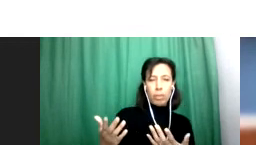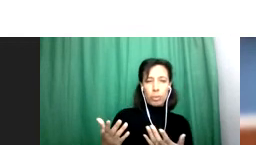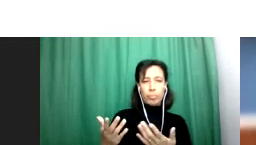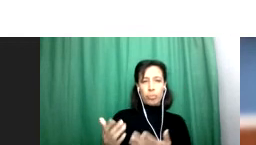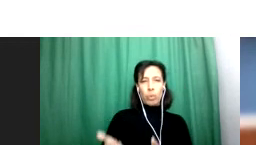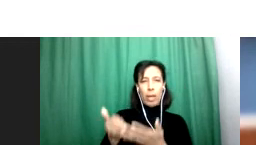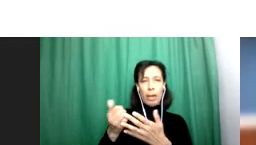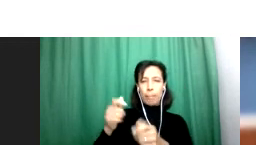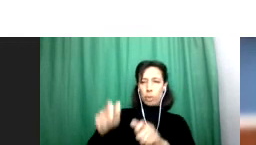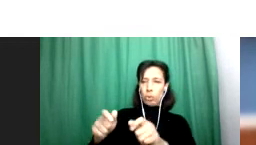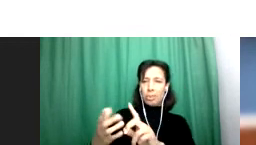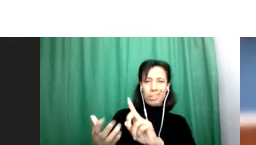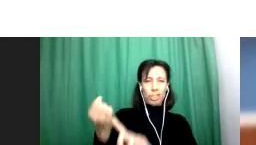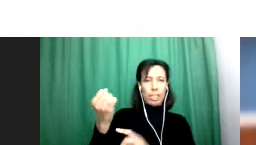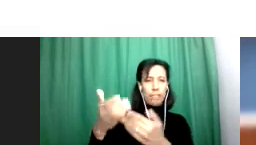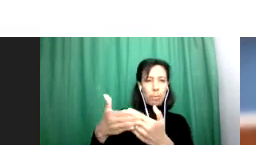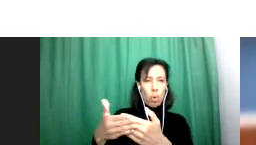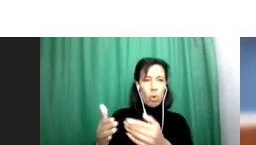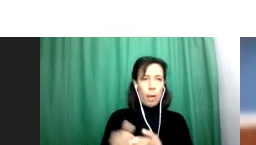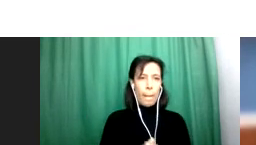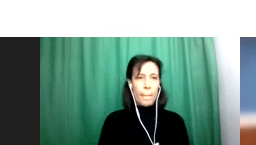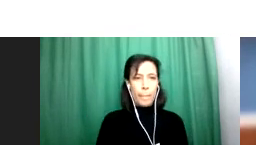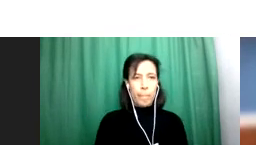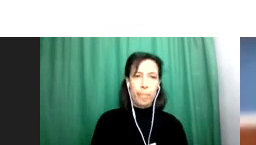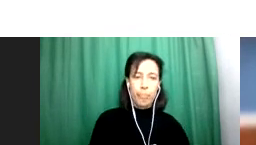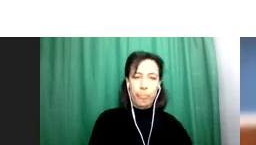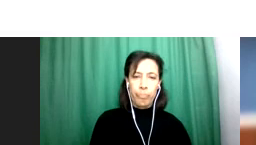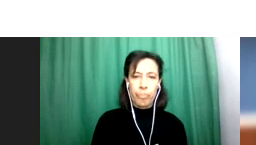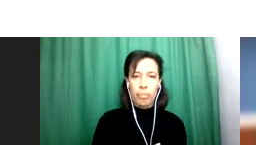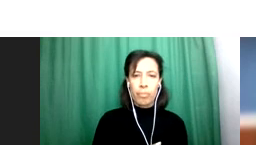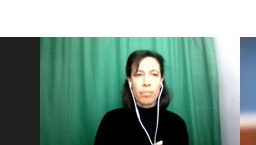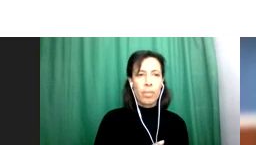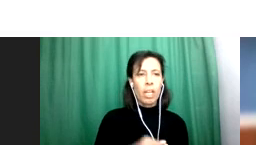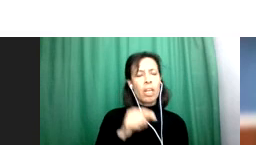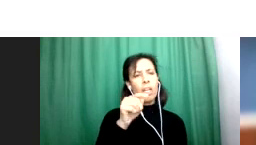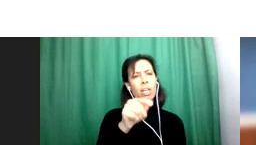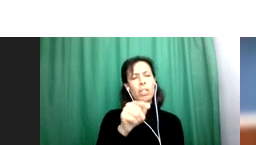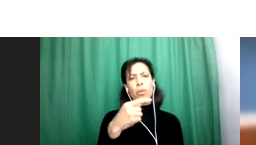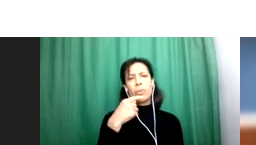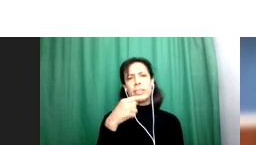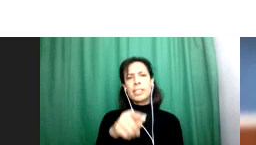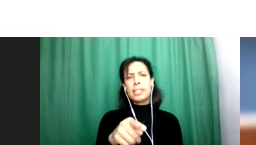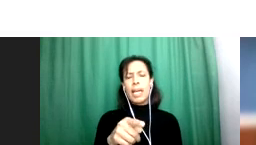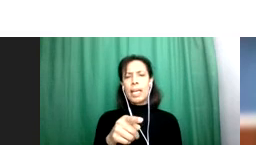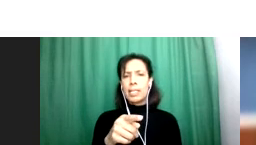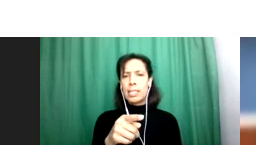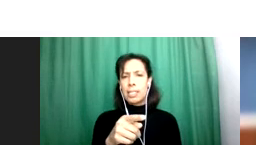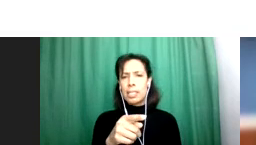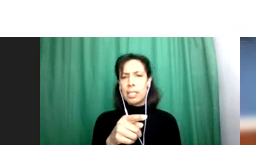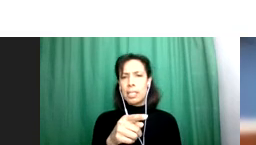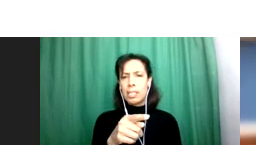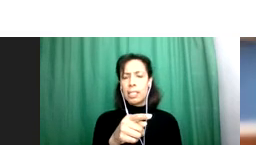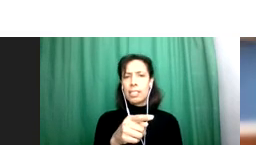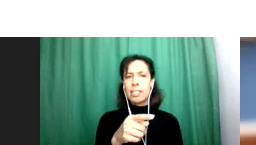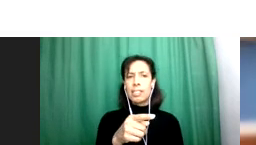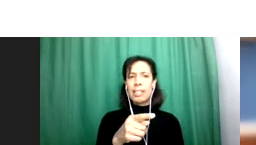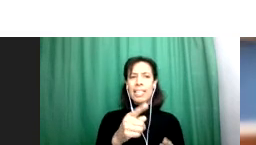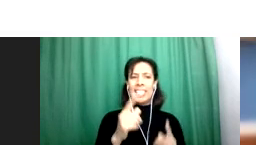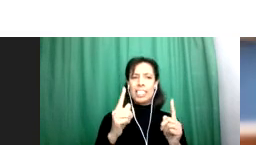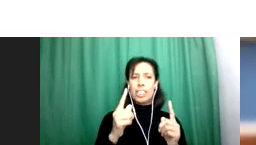I like this idea here, the misunderstanding that teachers who use AFL will lose control of their class.